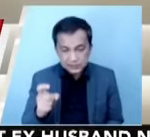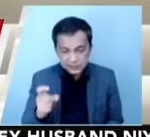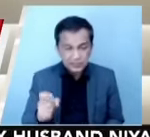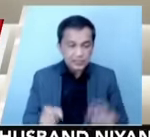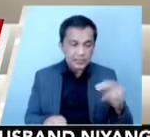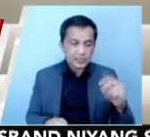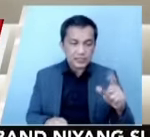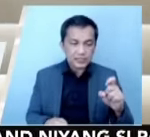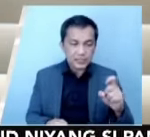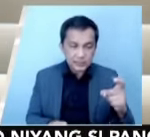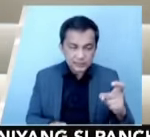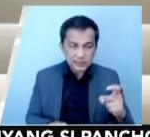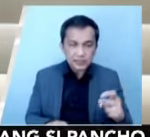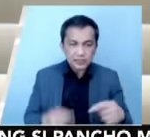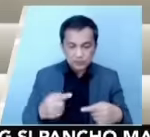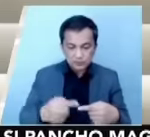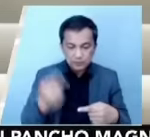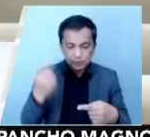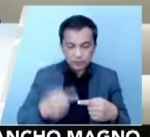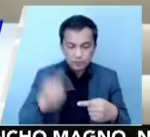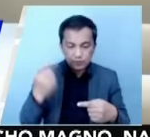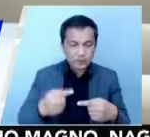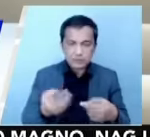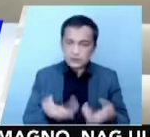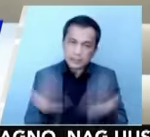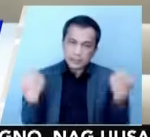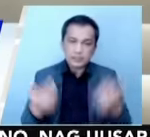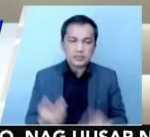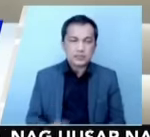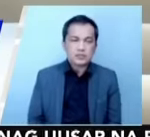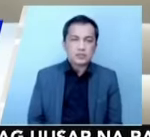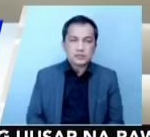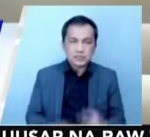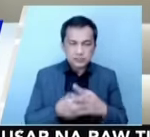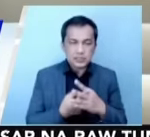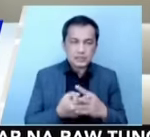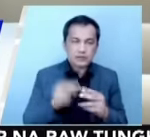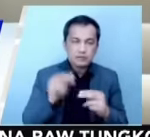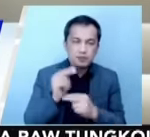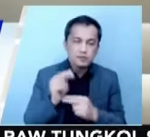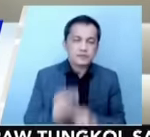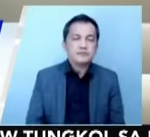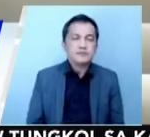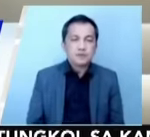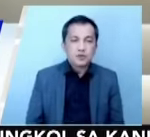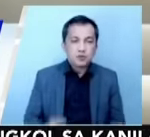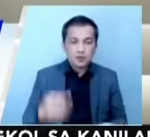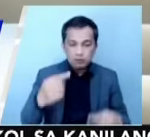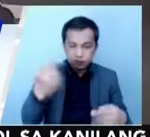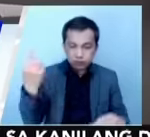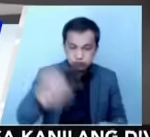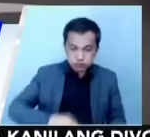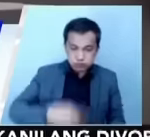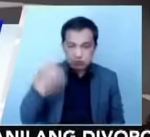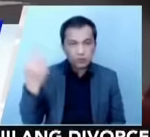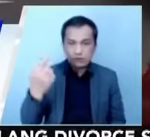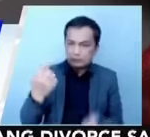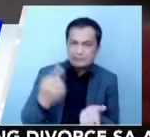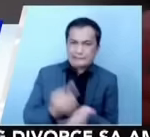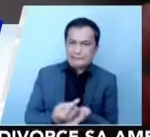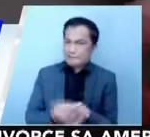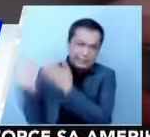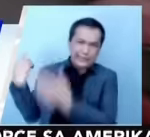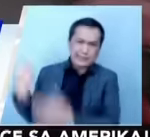barrierless tollways starting around November. So wala na hong barrier na yan. We will